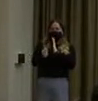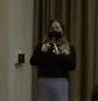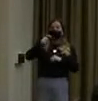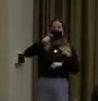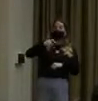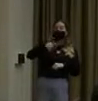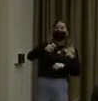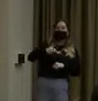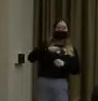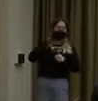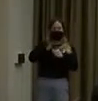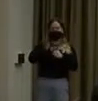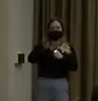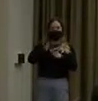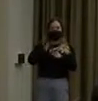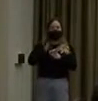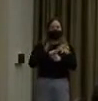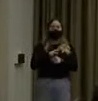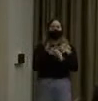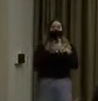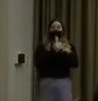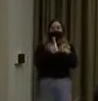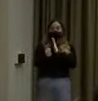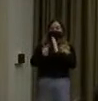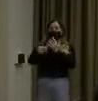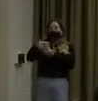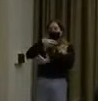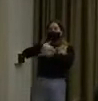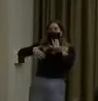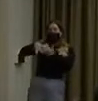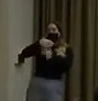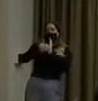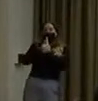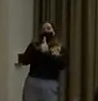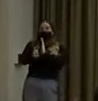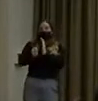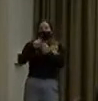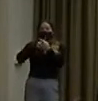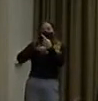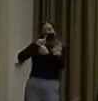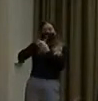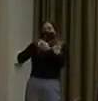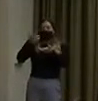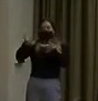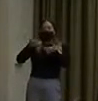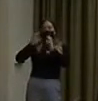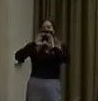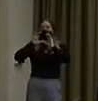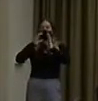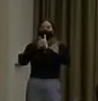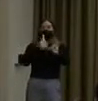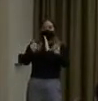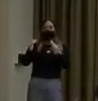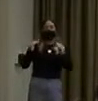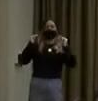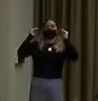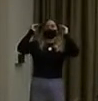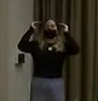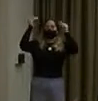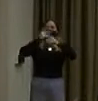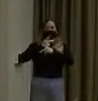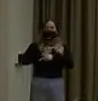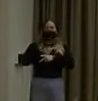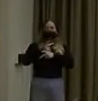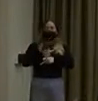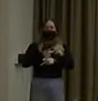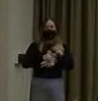that interpersonal skill is going to take you to that over the next level. So